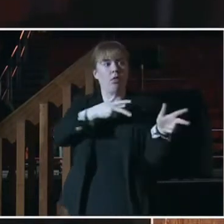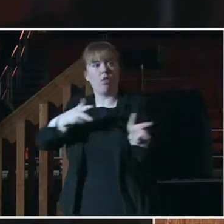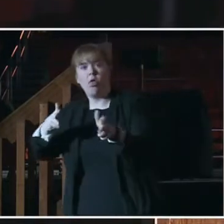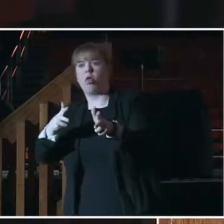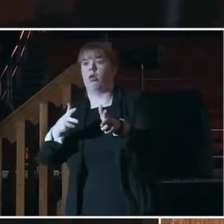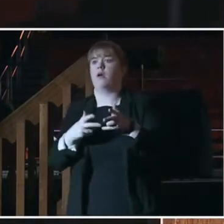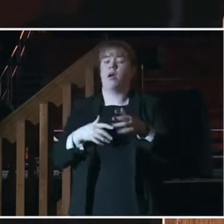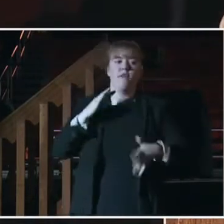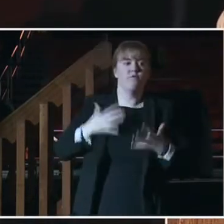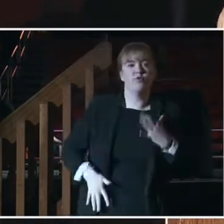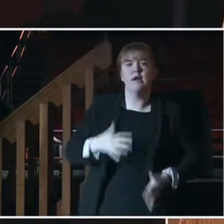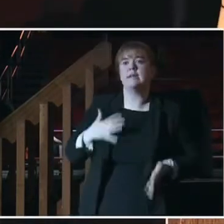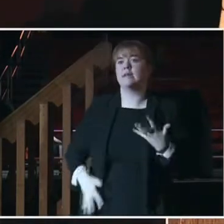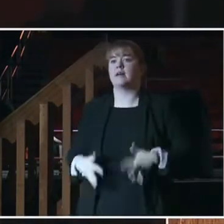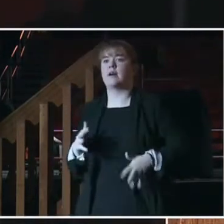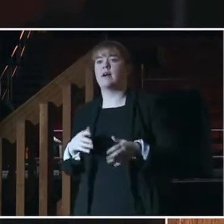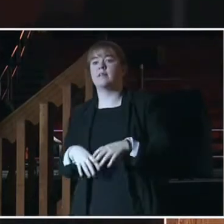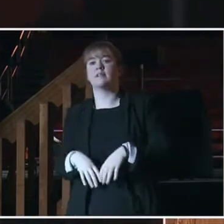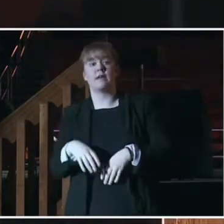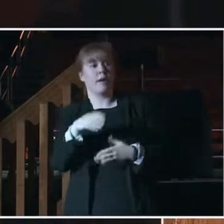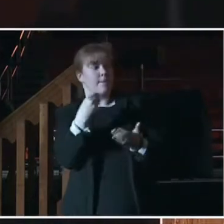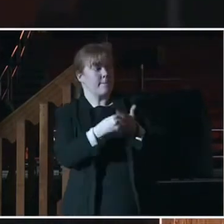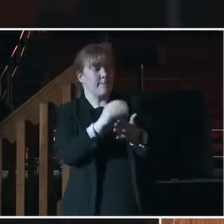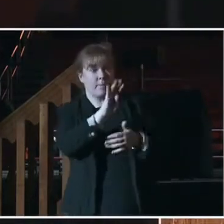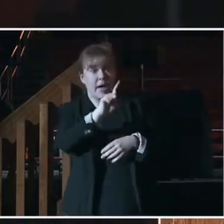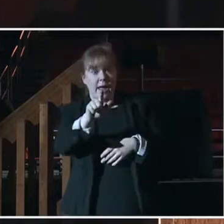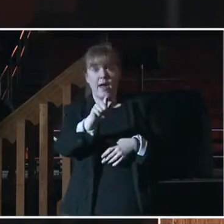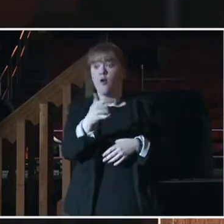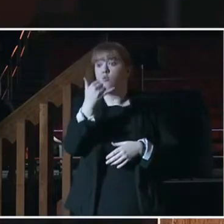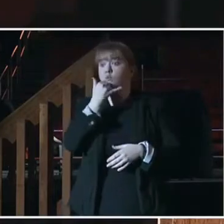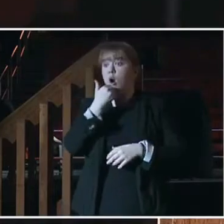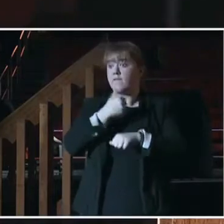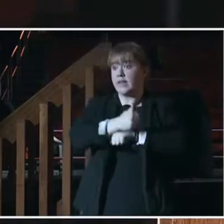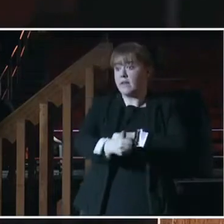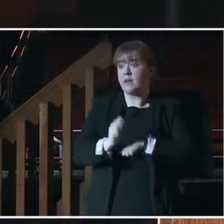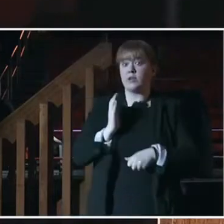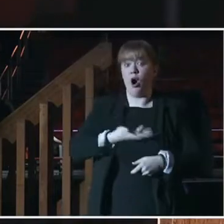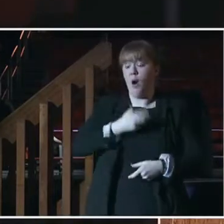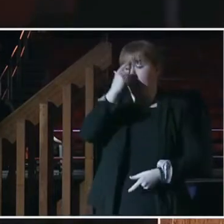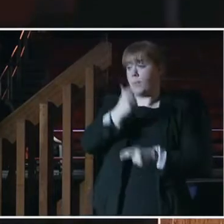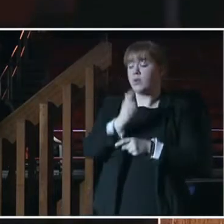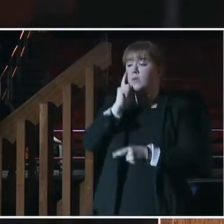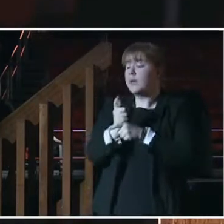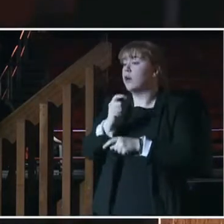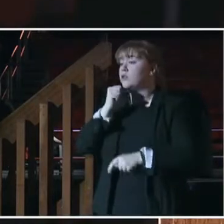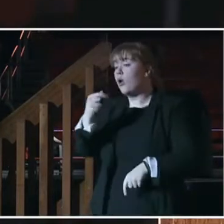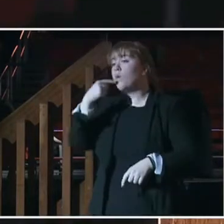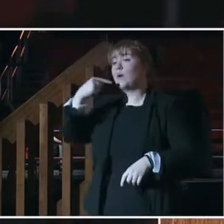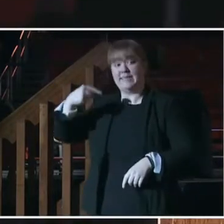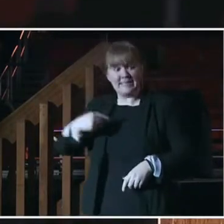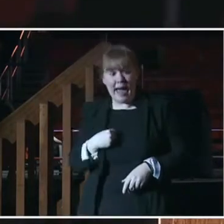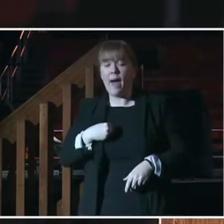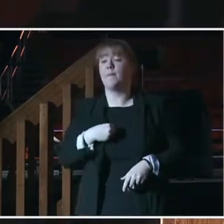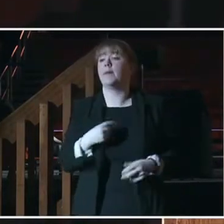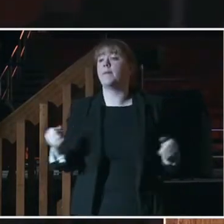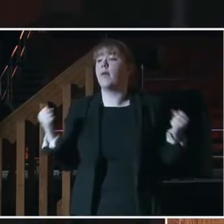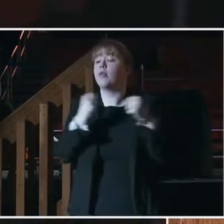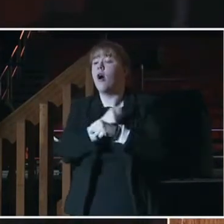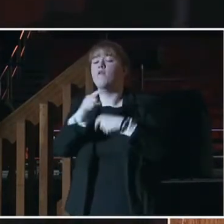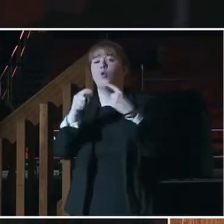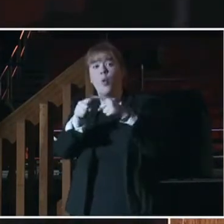bail, doling out harsh sentences, and wrongfully convicting our brothers and sisters. Don't tell me about love when